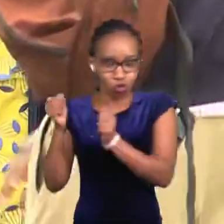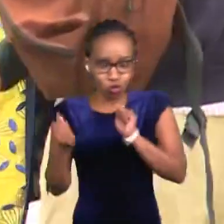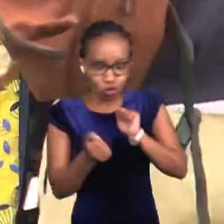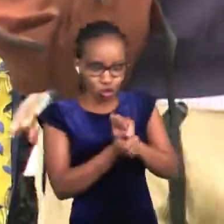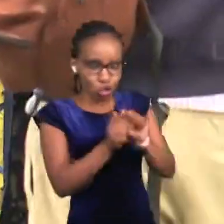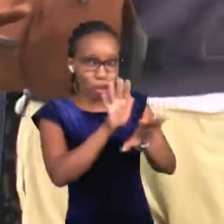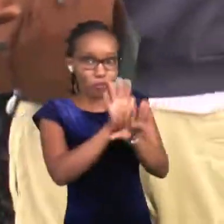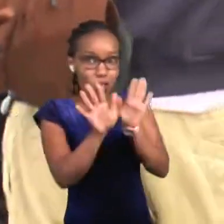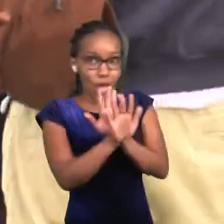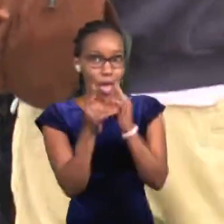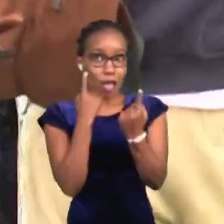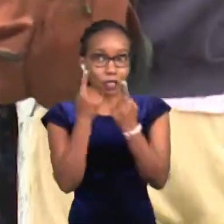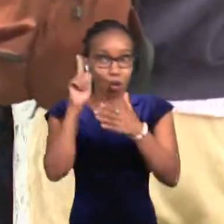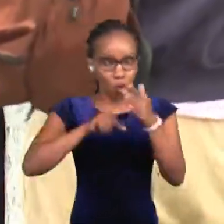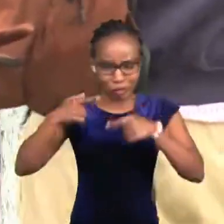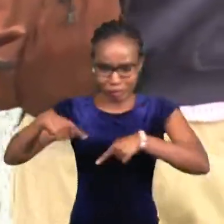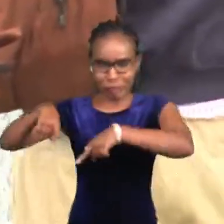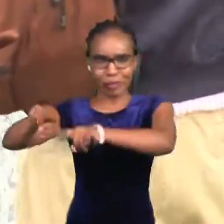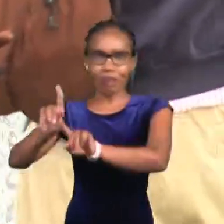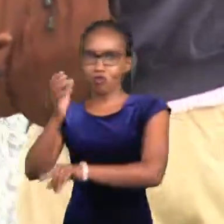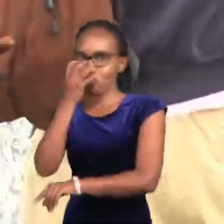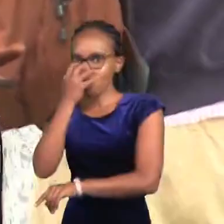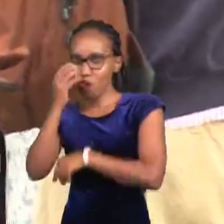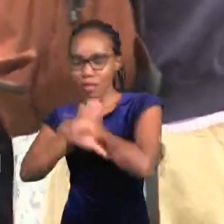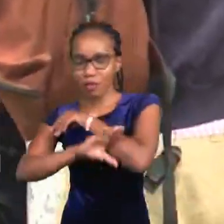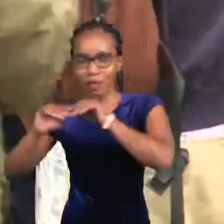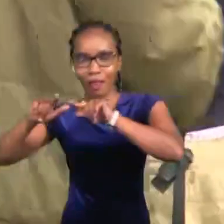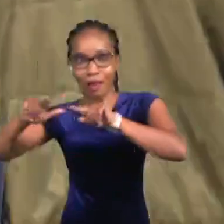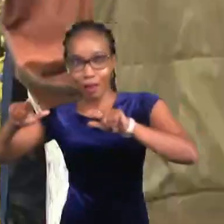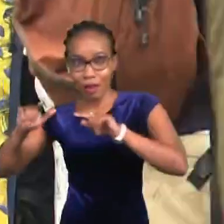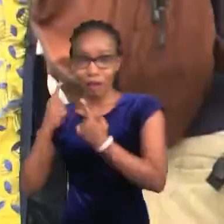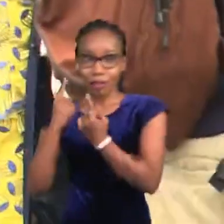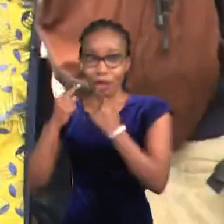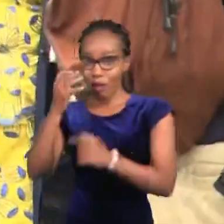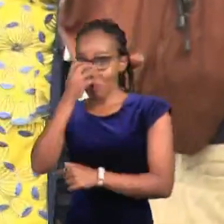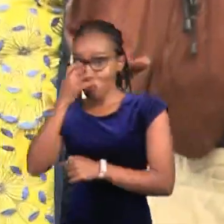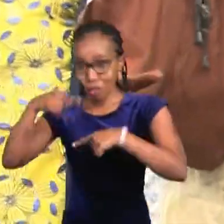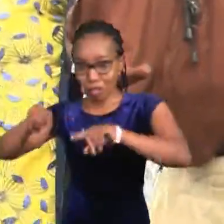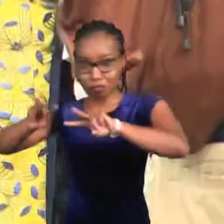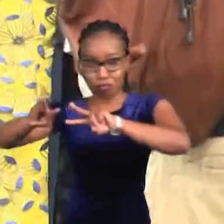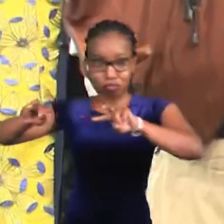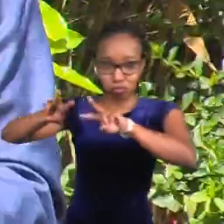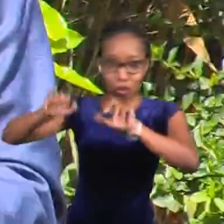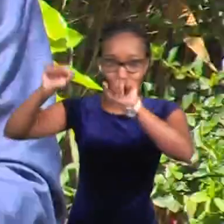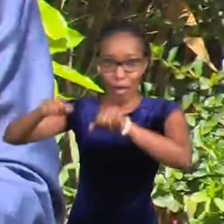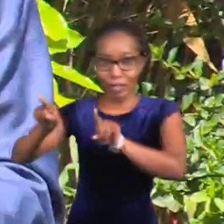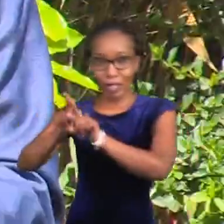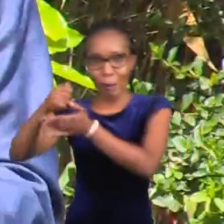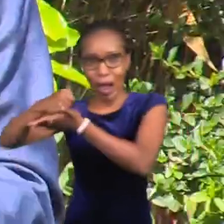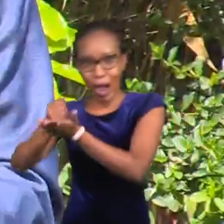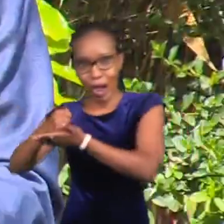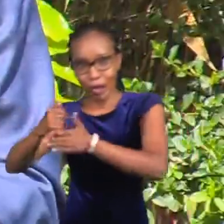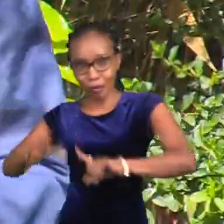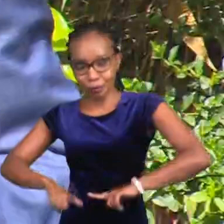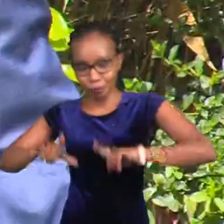president, claiming he has also grabbed parcels of land, further challenging the DP to offer himself for investigations and a lifestyle audit. I urge